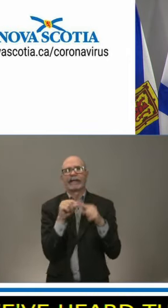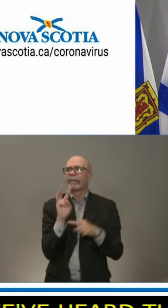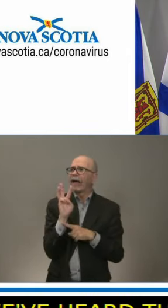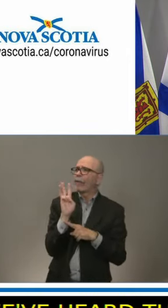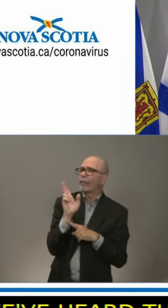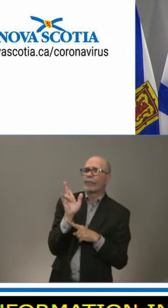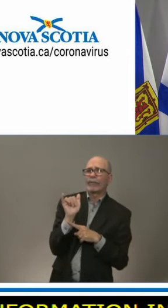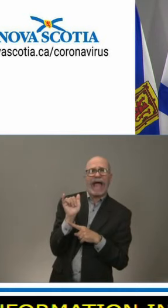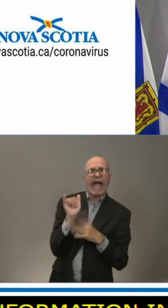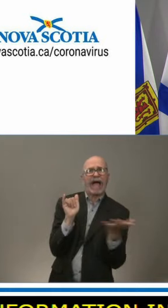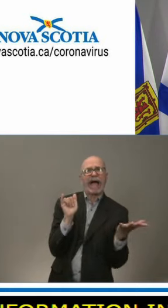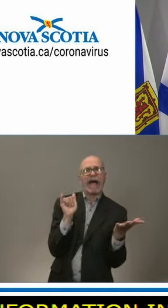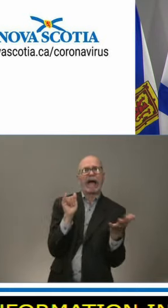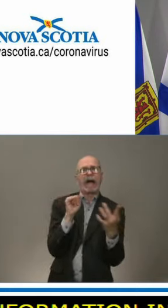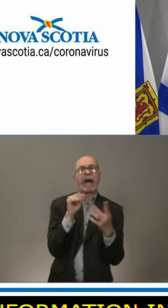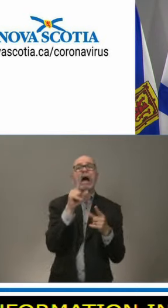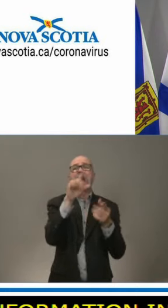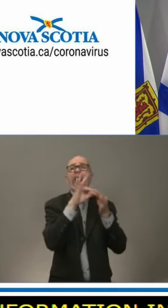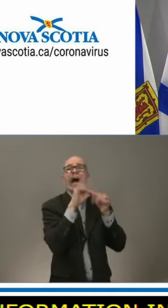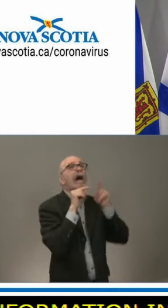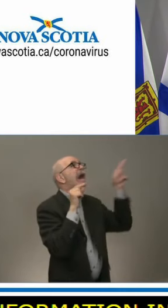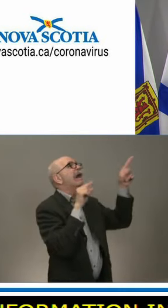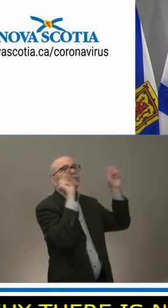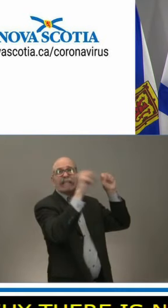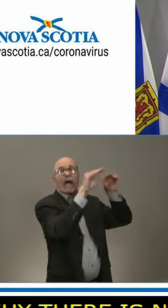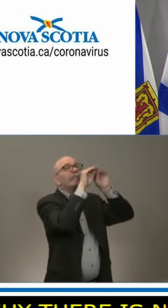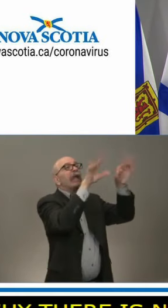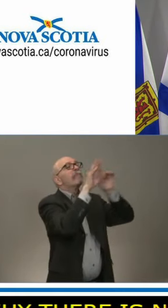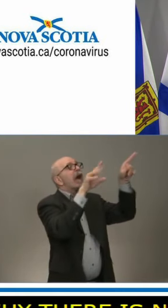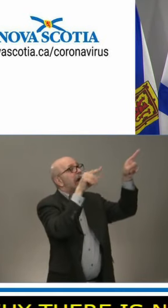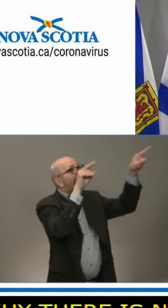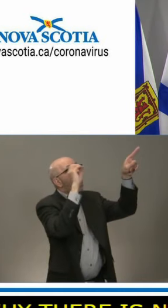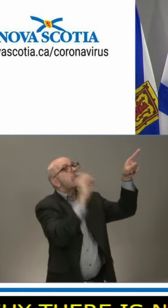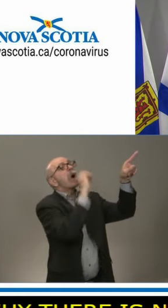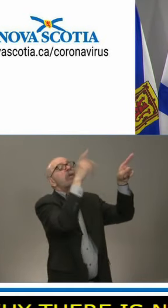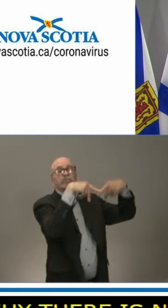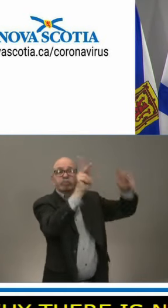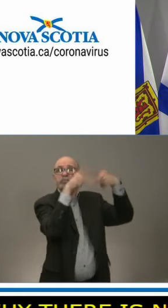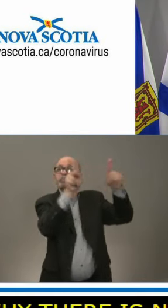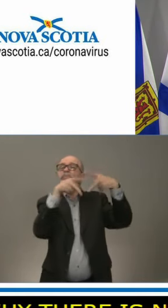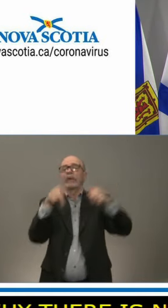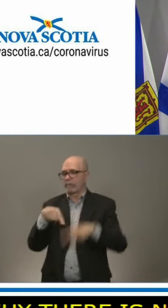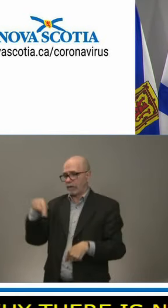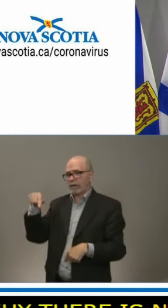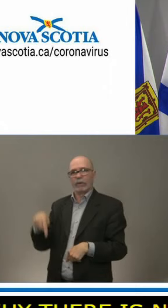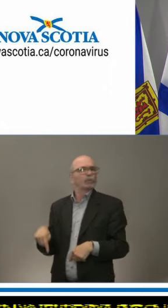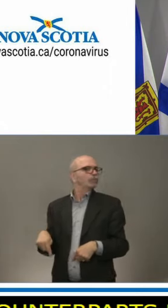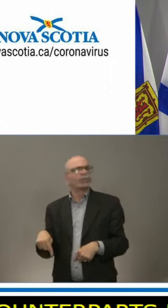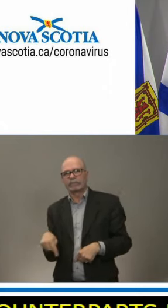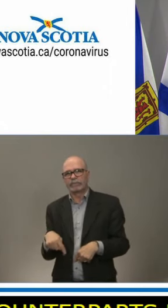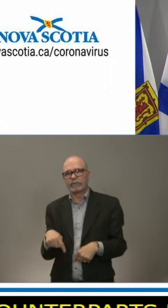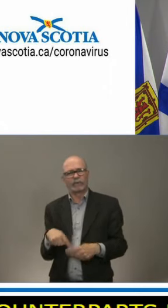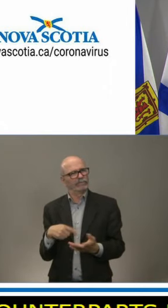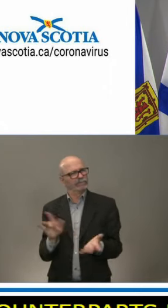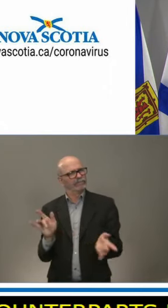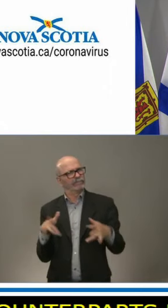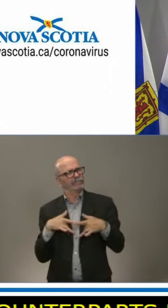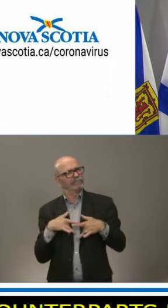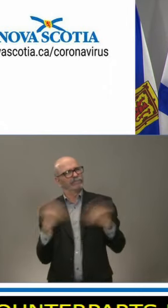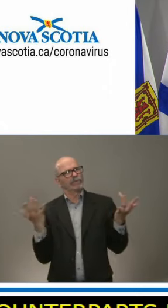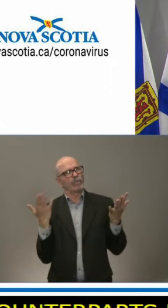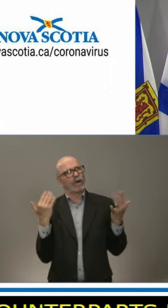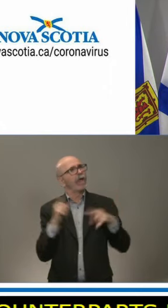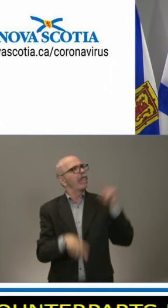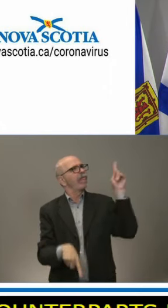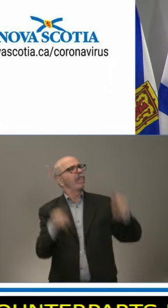COVID data. So how do we know that this is the best practice when provinces of all sizes are handling it differently?